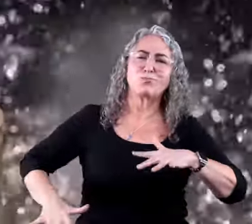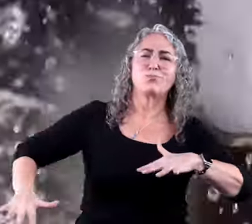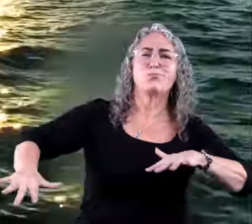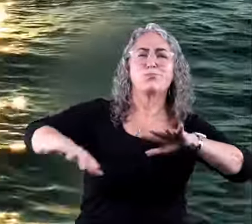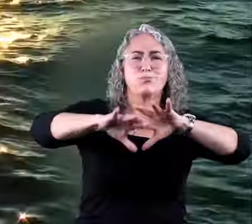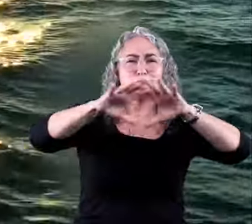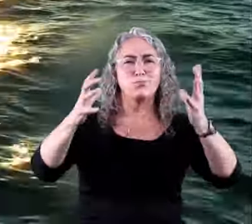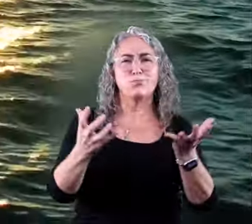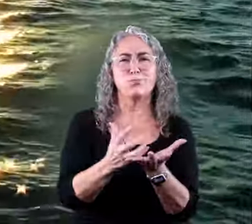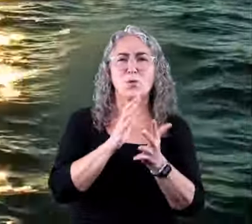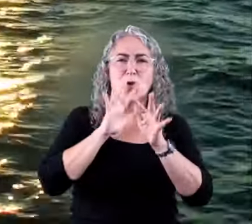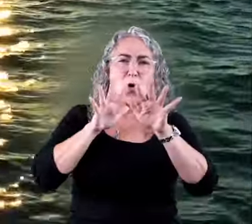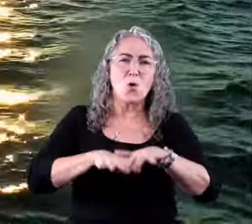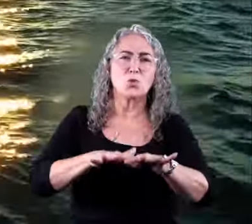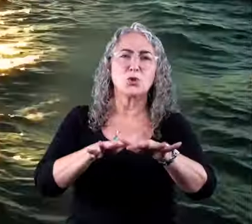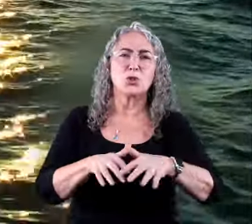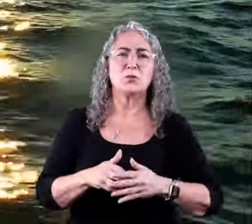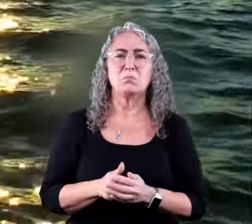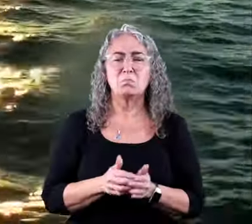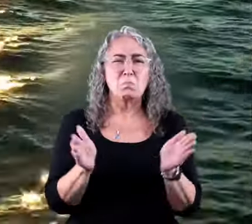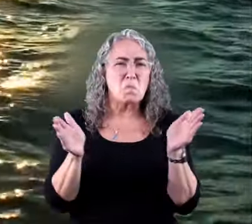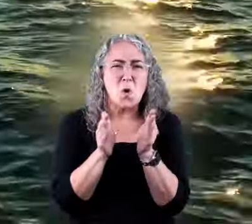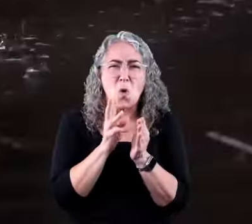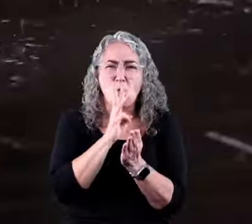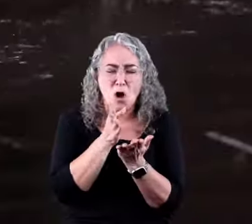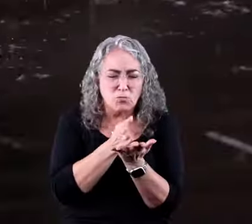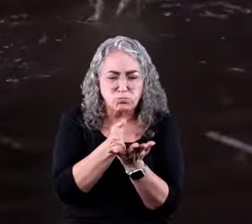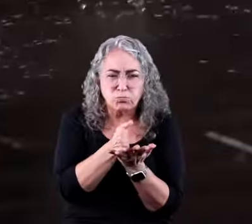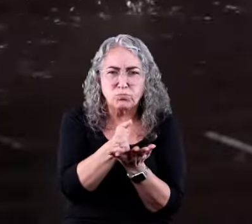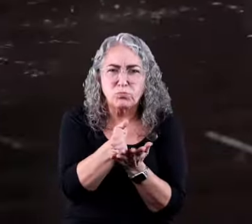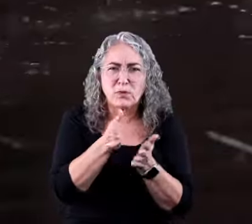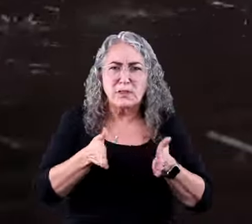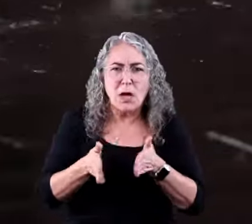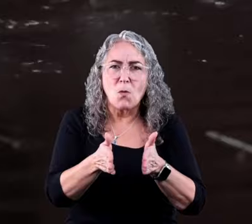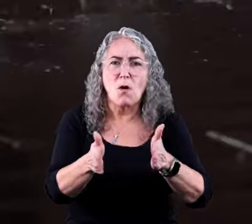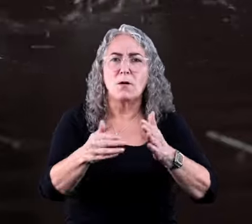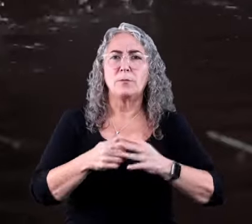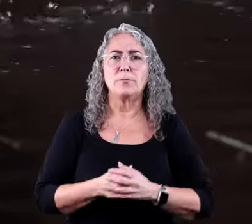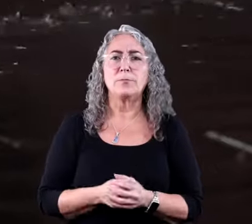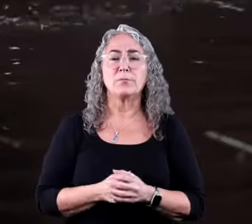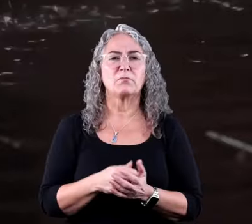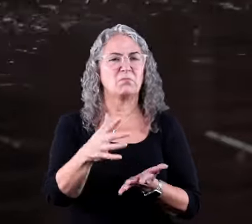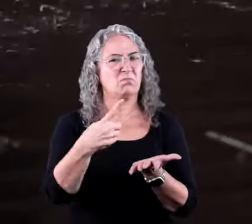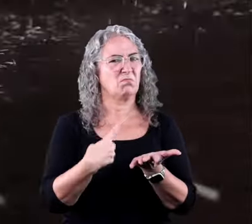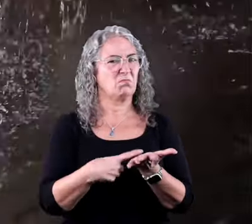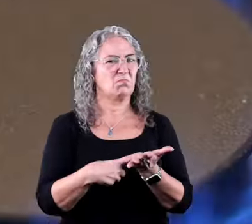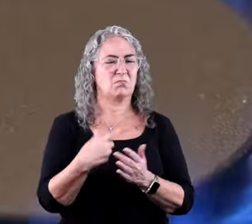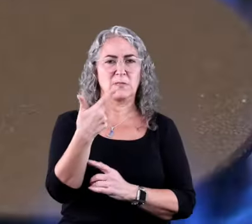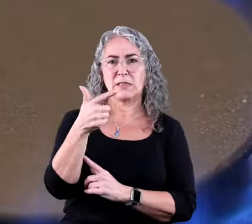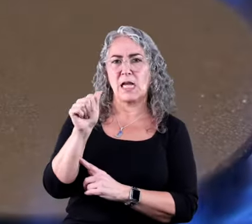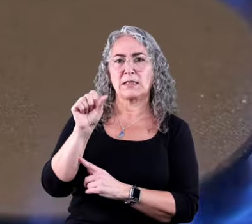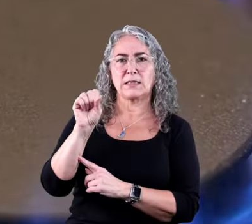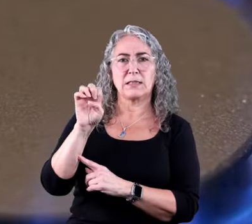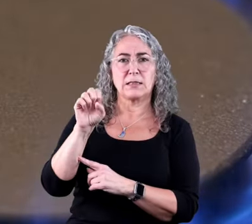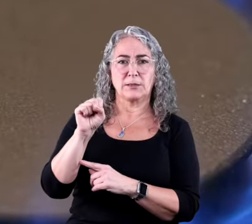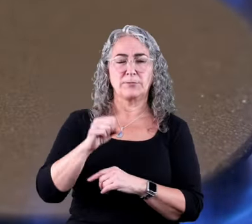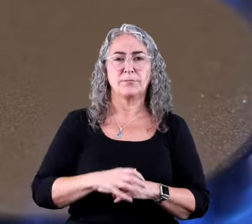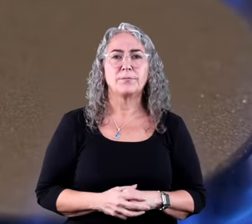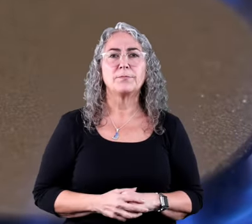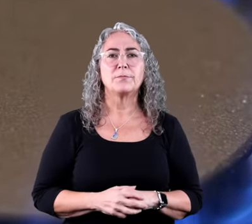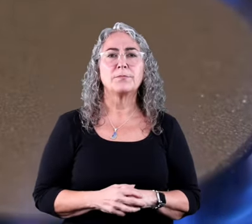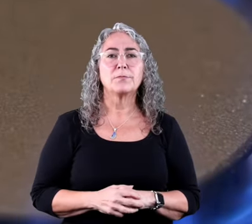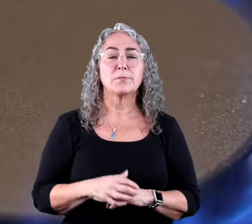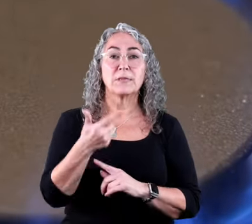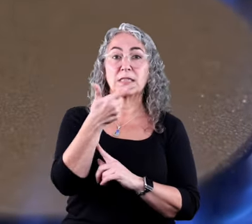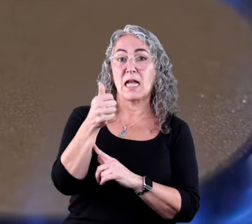water can fill an entire ocean or the smallest crack in the sidewalk. Okay, now let's talk